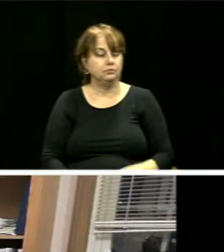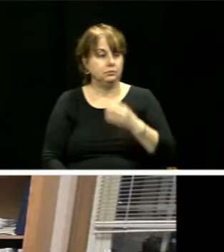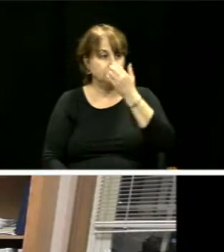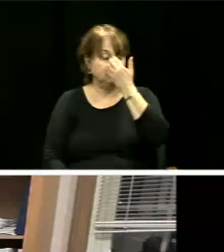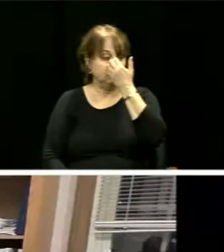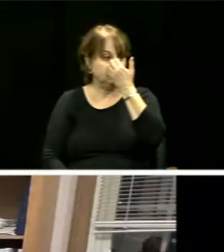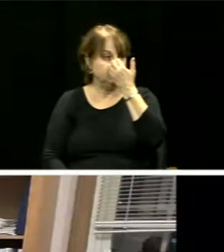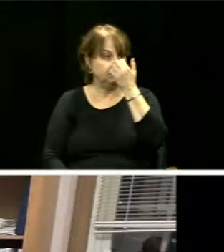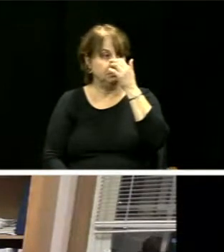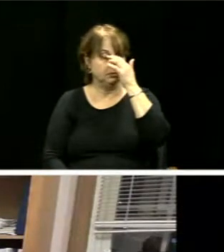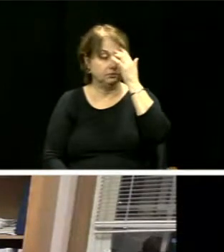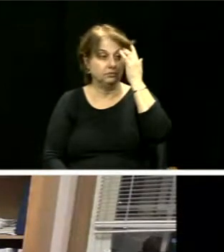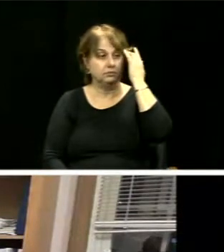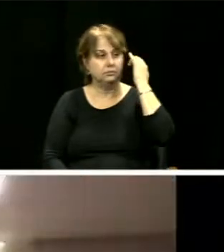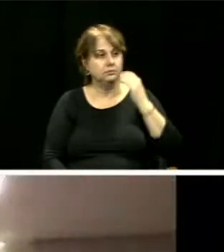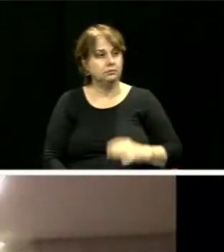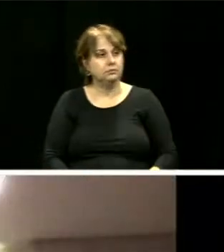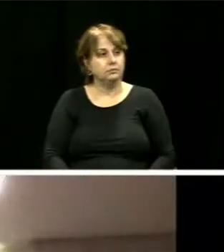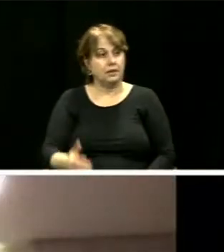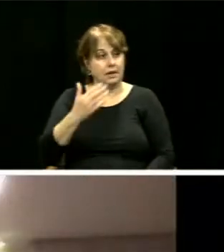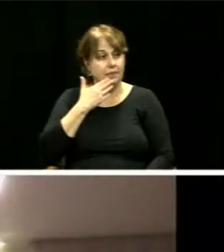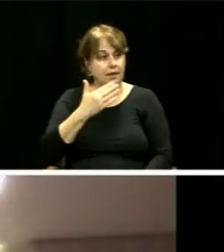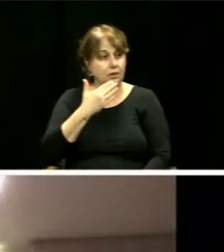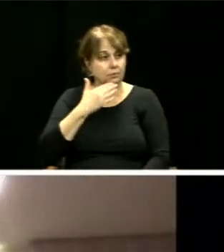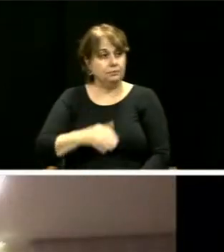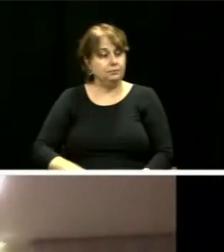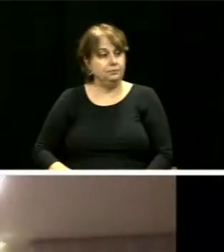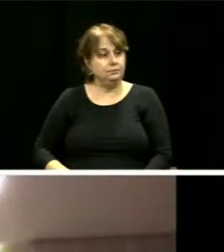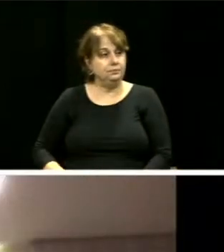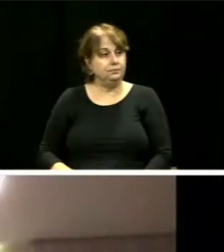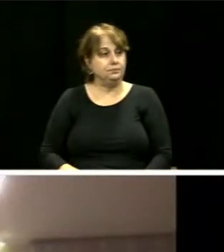Thank you. Thank you.